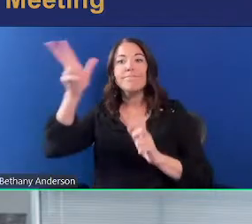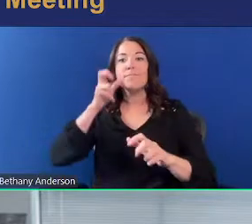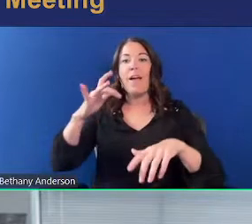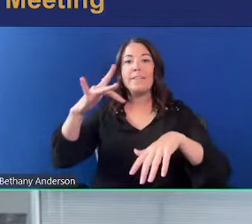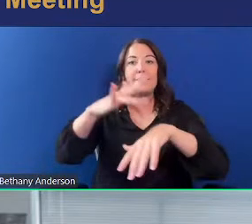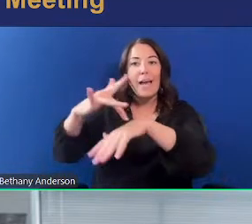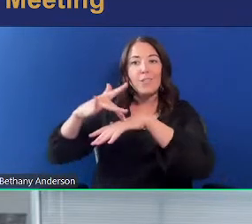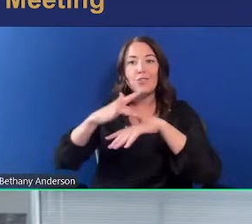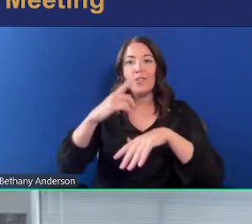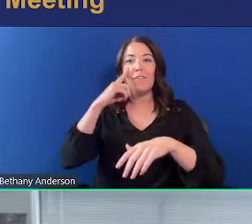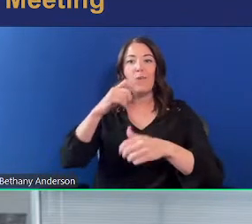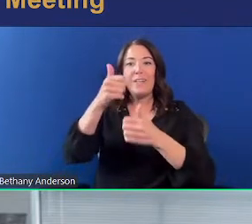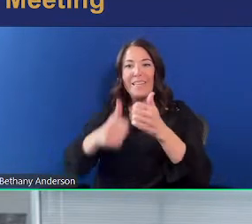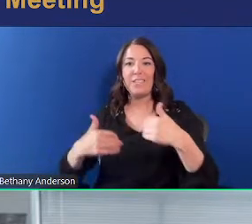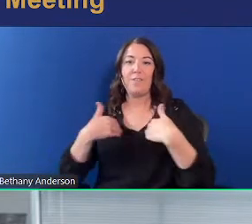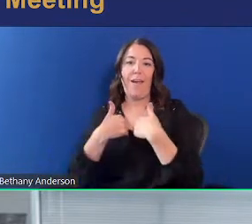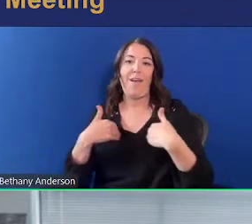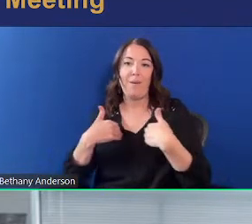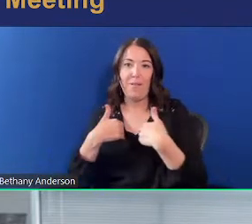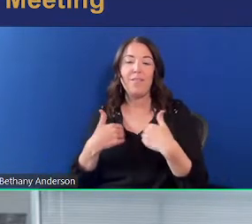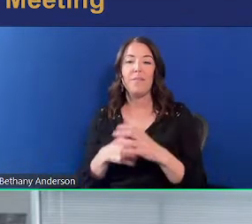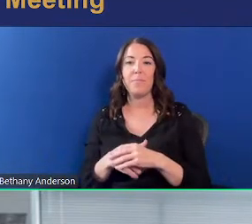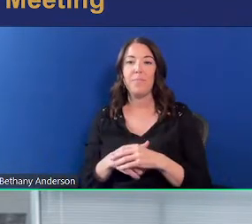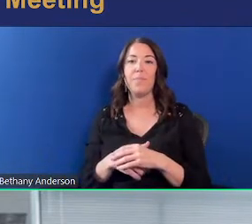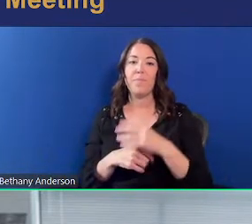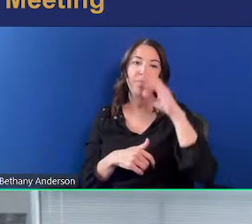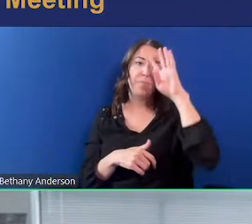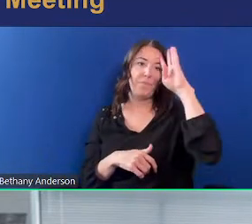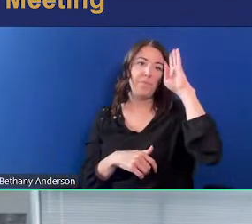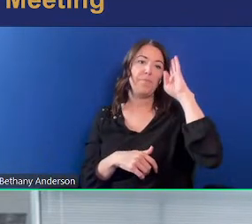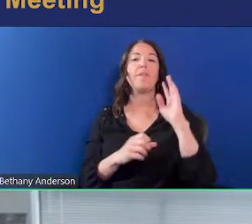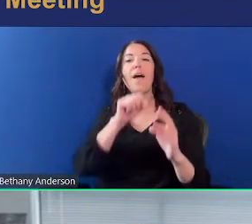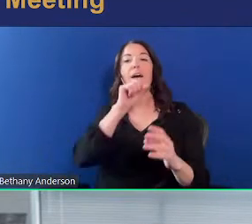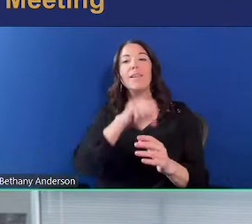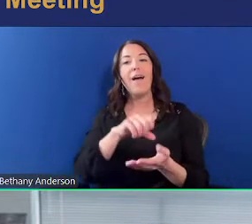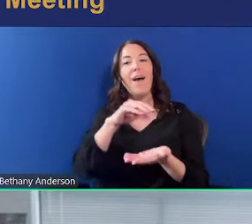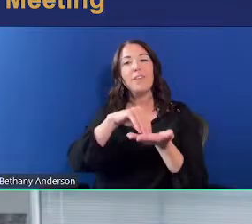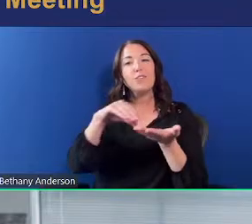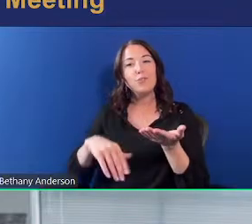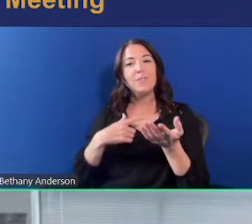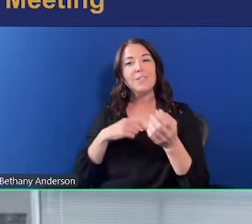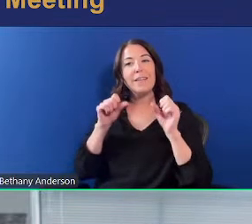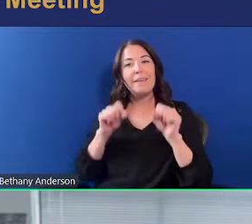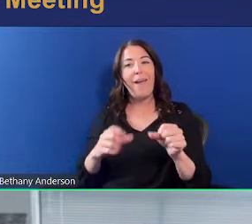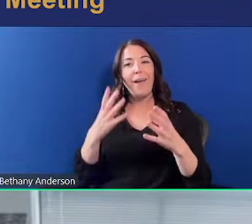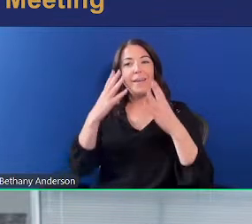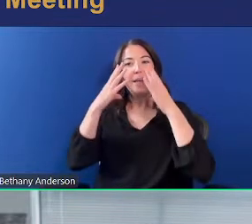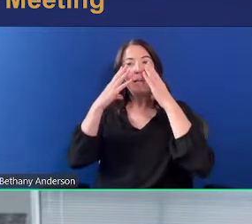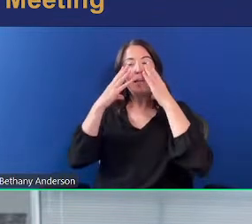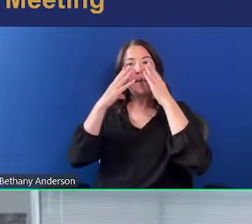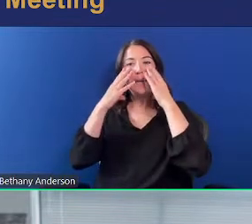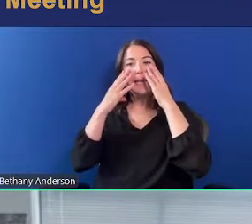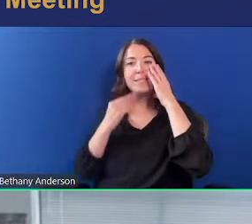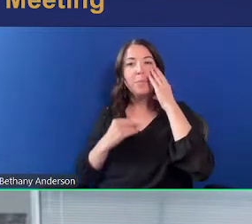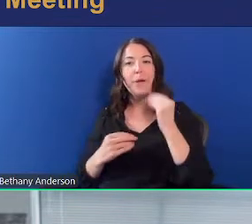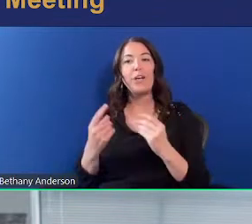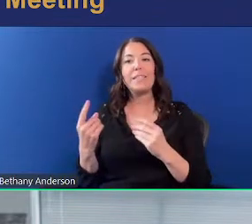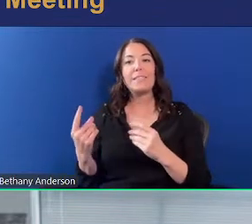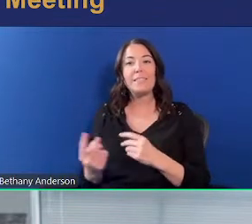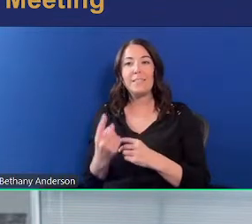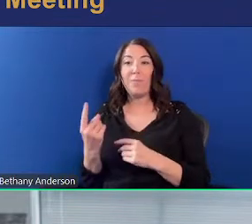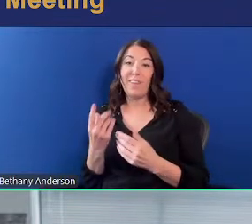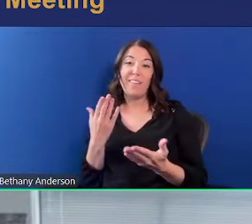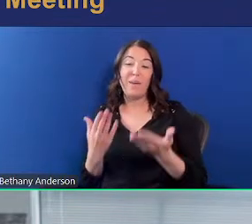each animal exhibit. I love that the students are able to experience something that might usually be